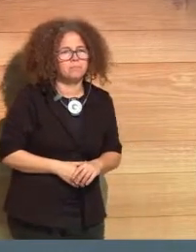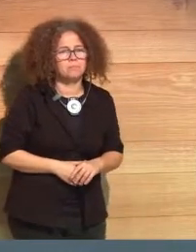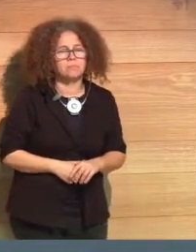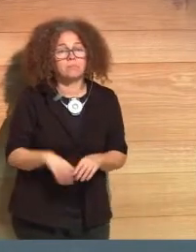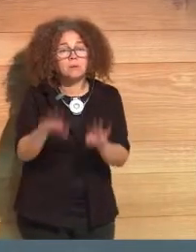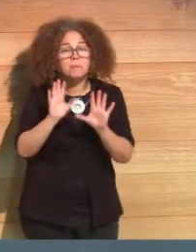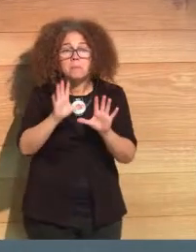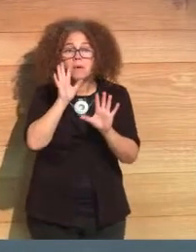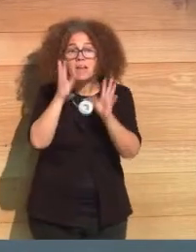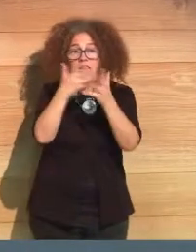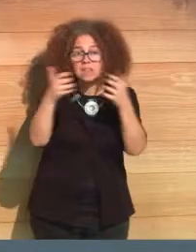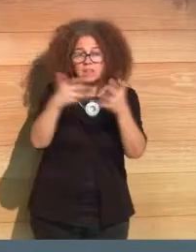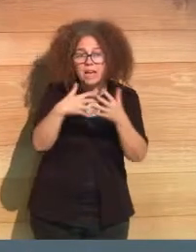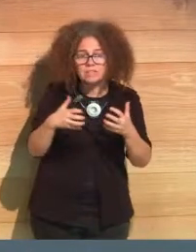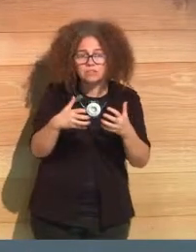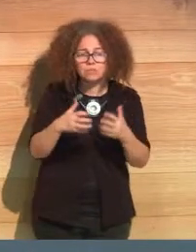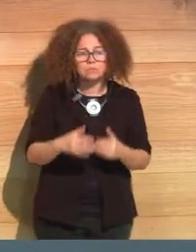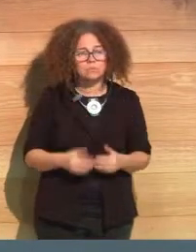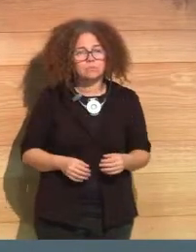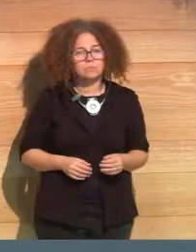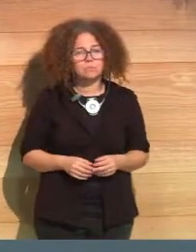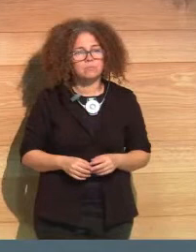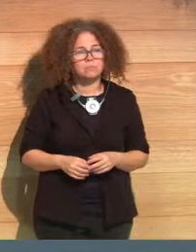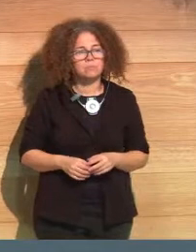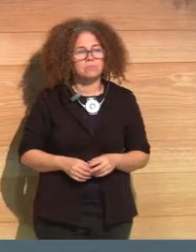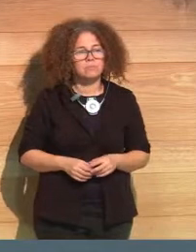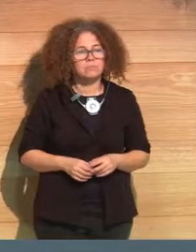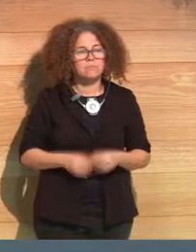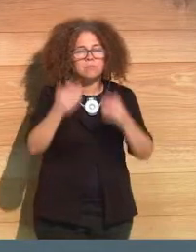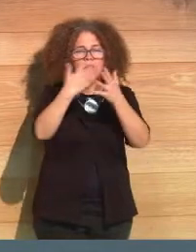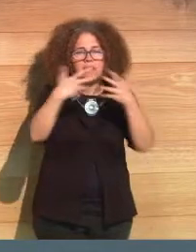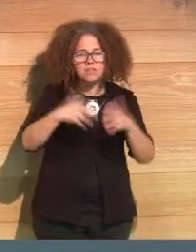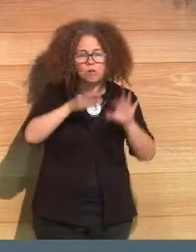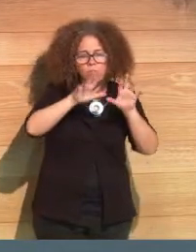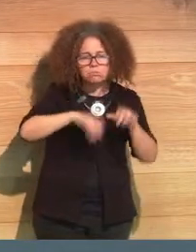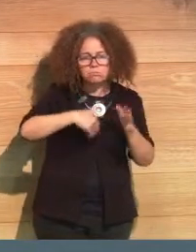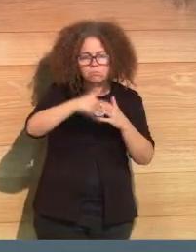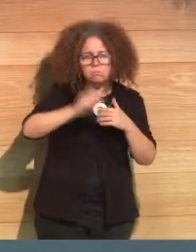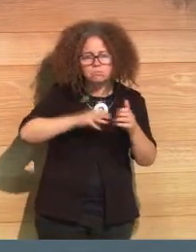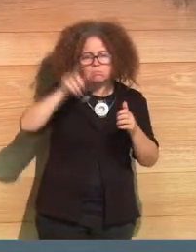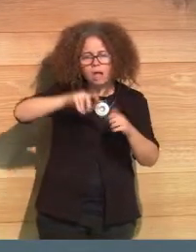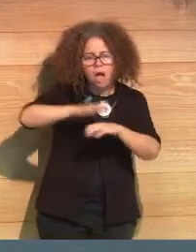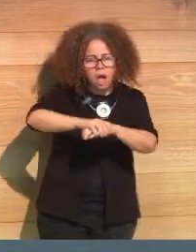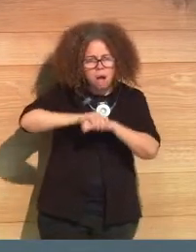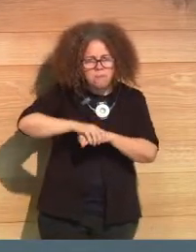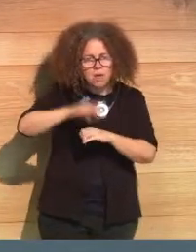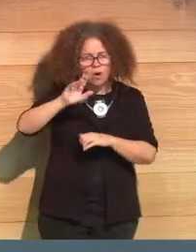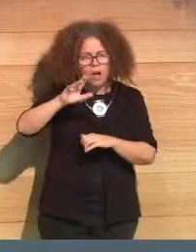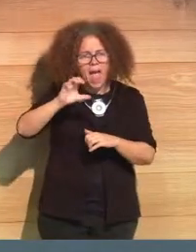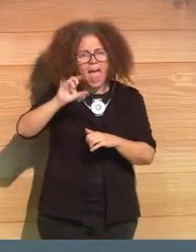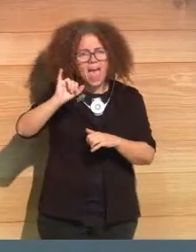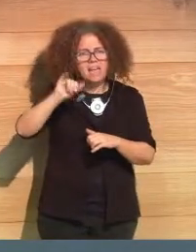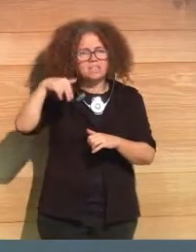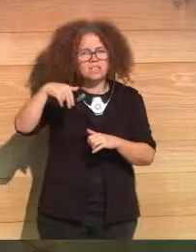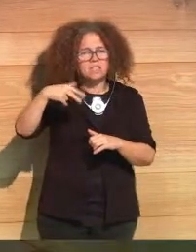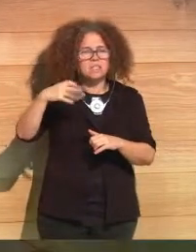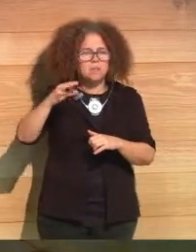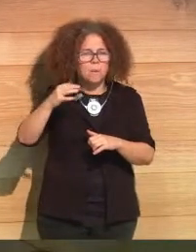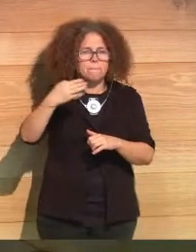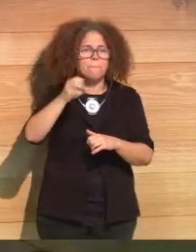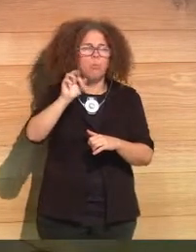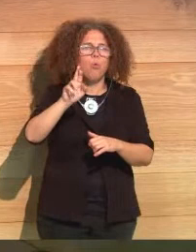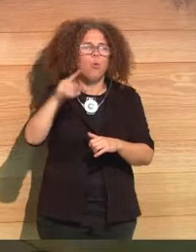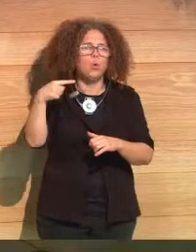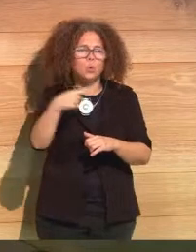James Ginsberg from Empty Set, and he also has a lot of projects. Their universe and the way they work also with